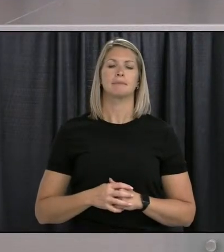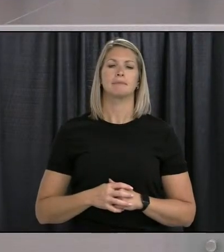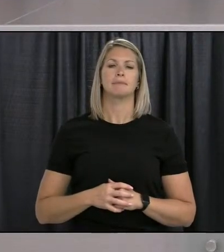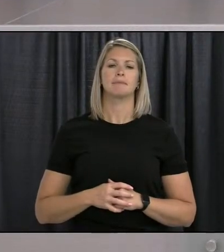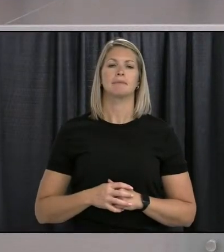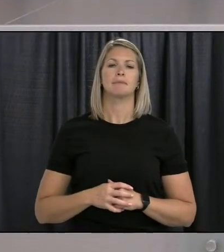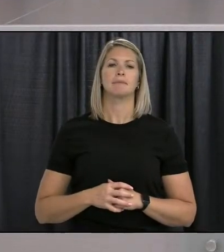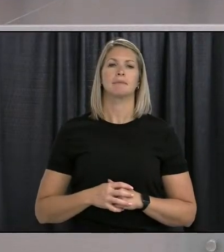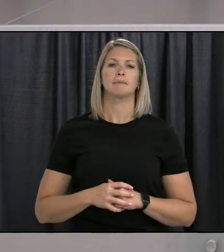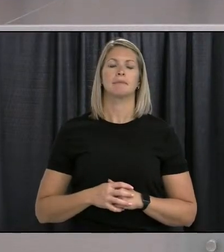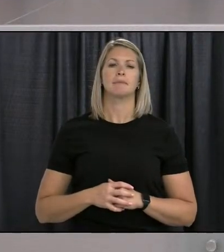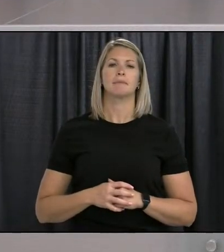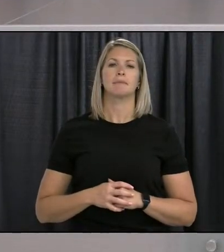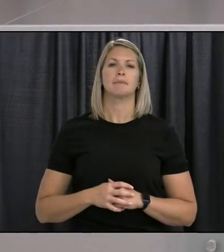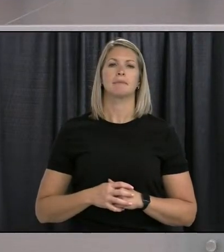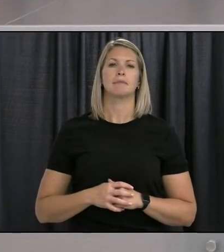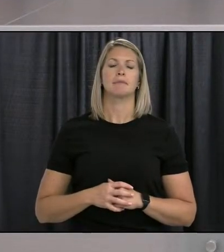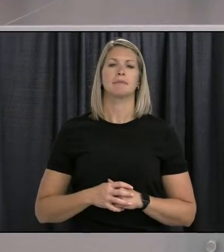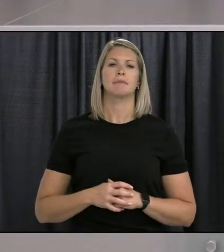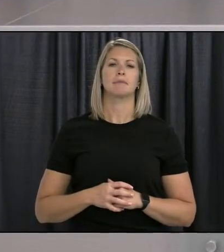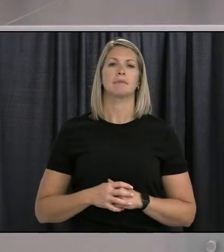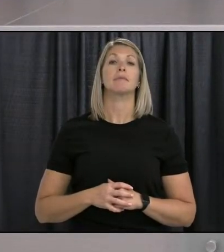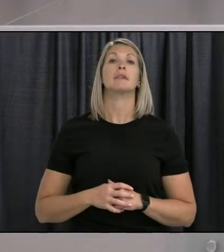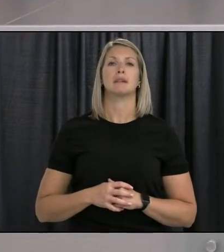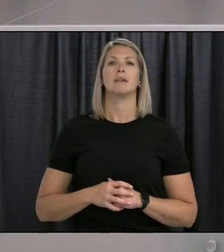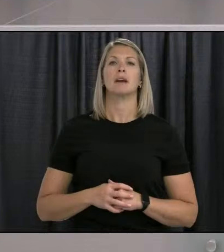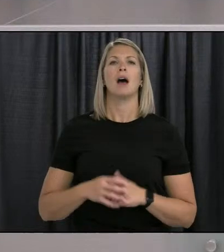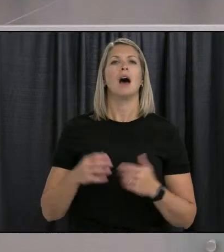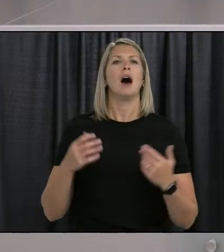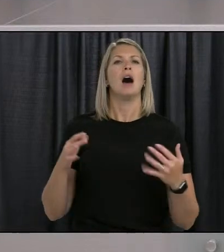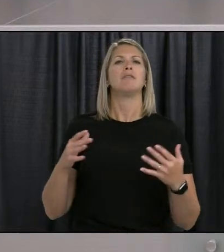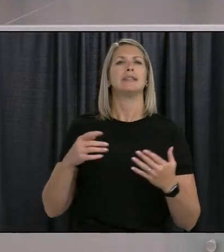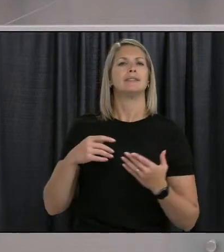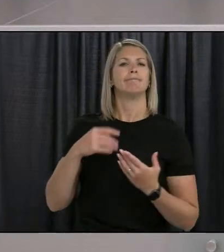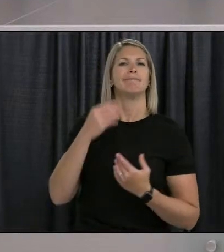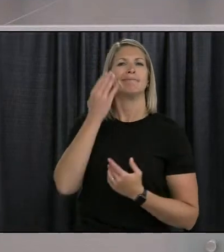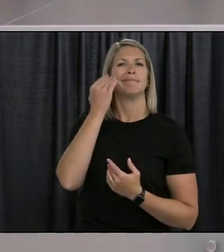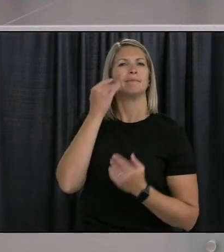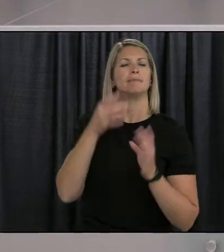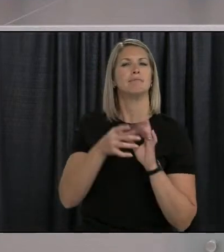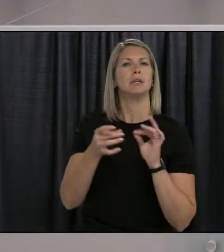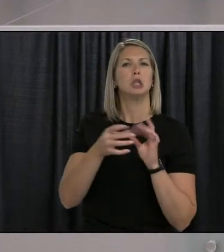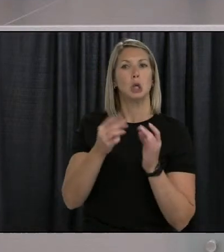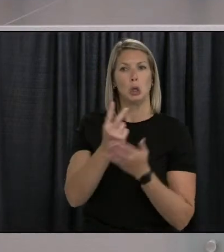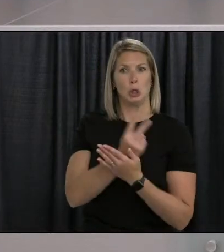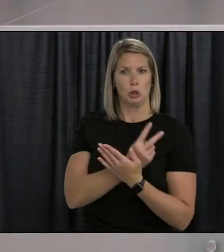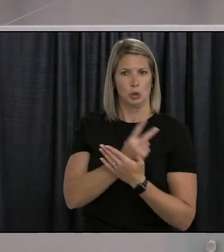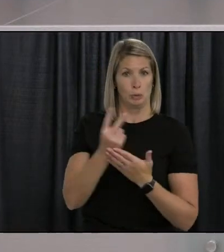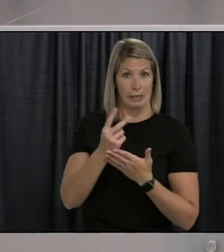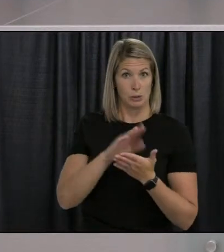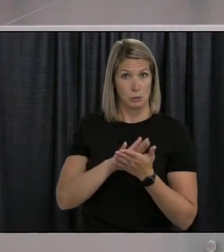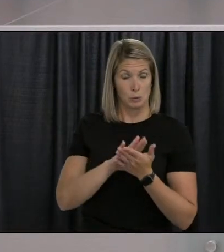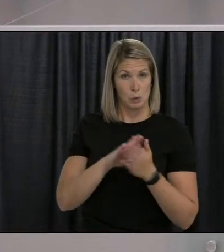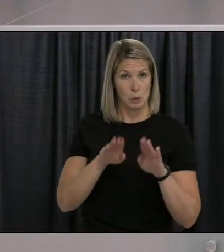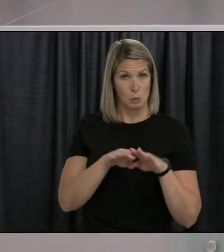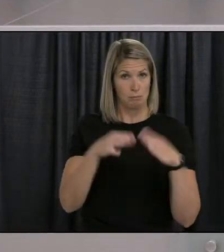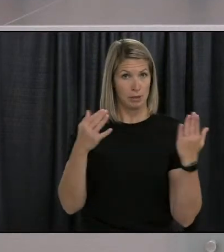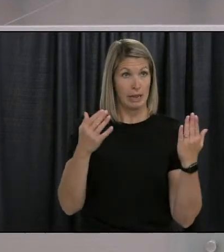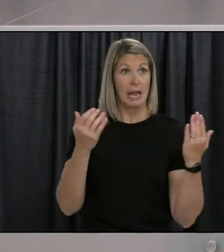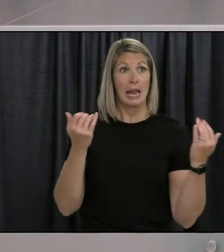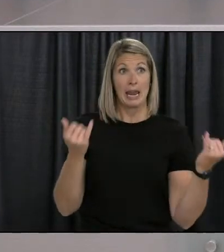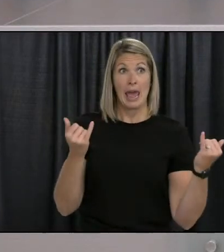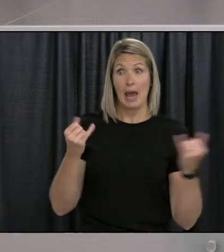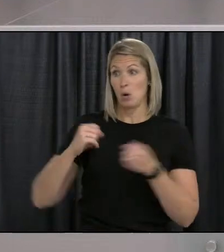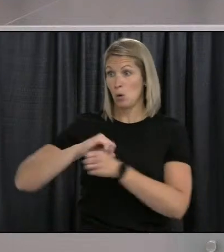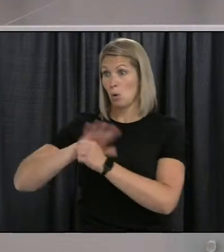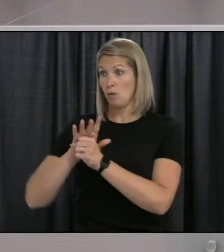As was mentioned in the sort of preamble, it has been 2 weeks since schools opened, and we've seen no cases of COVID-19 connected with schools. What does that